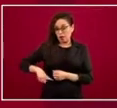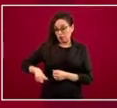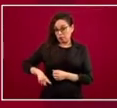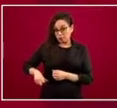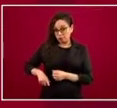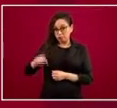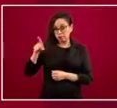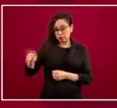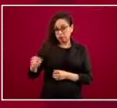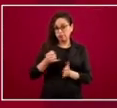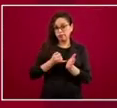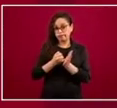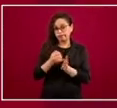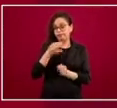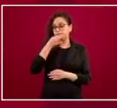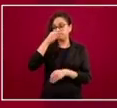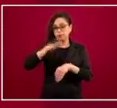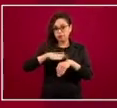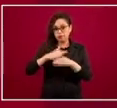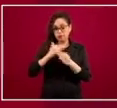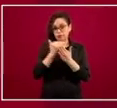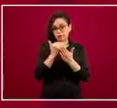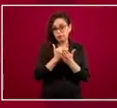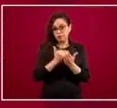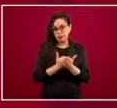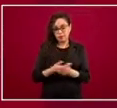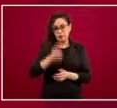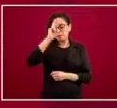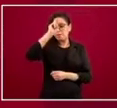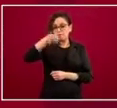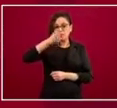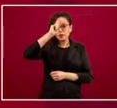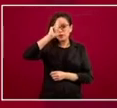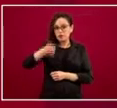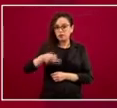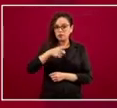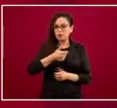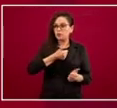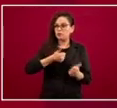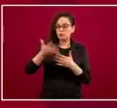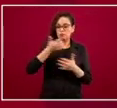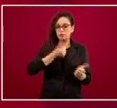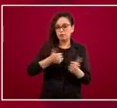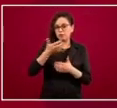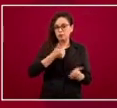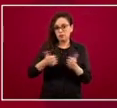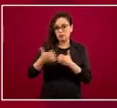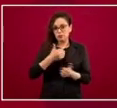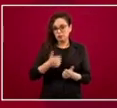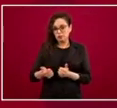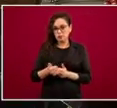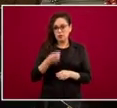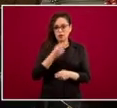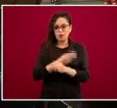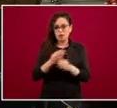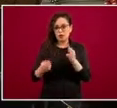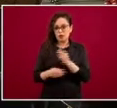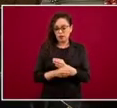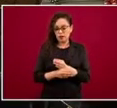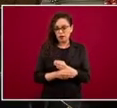as you know, the European Union is currently experiencing great difficulty when it comes